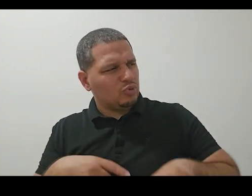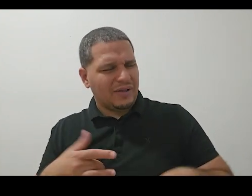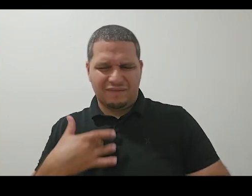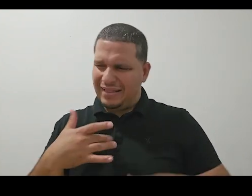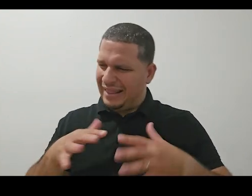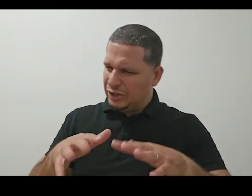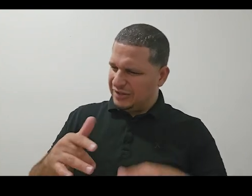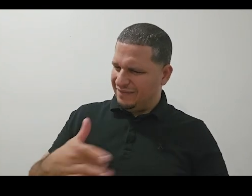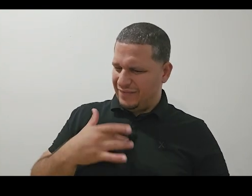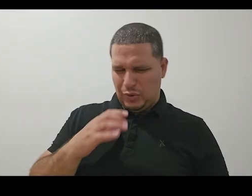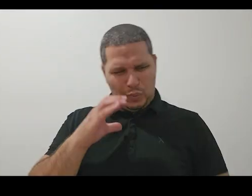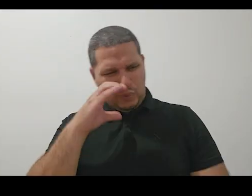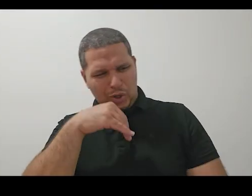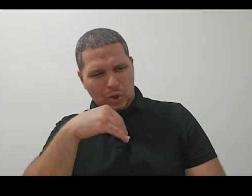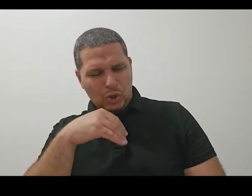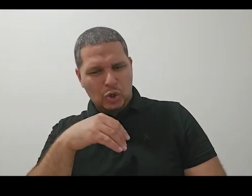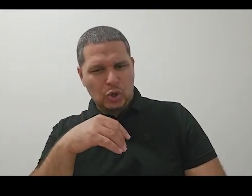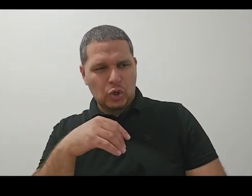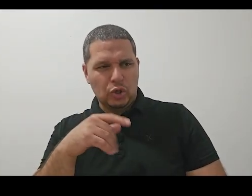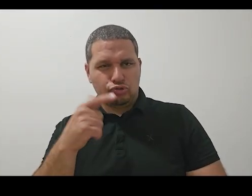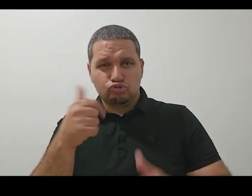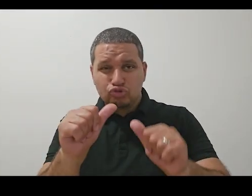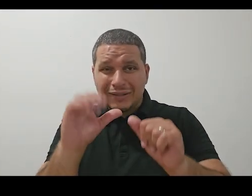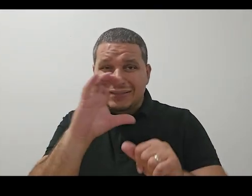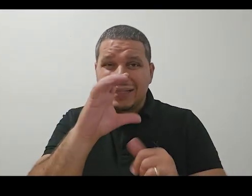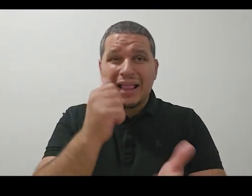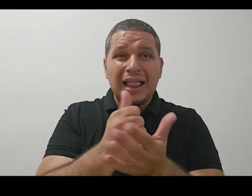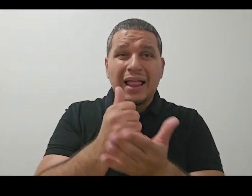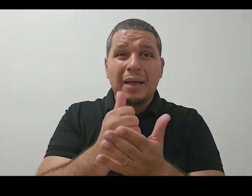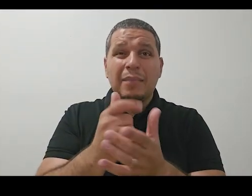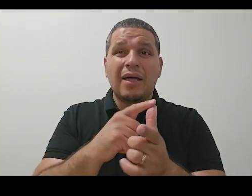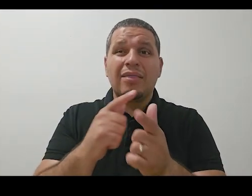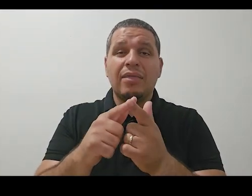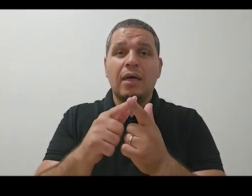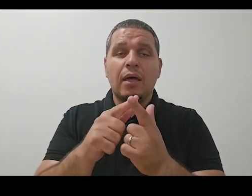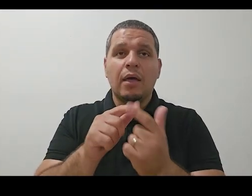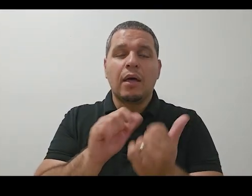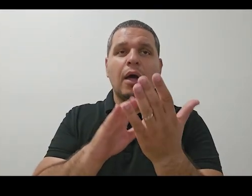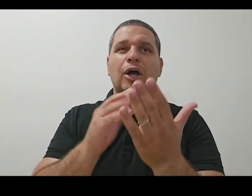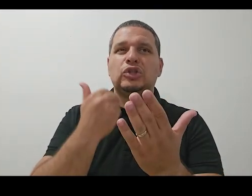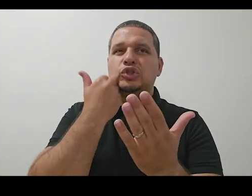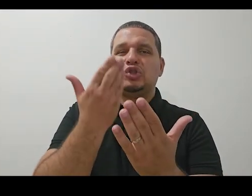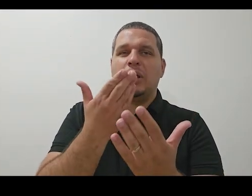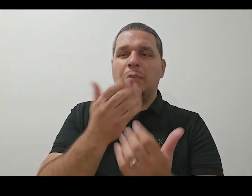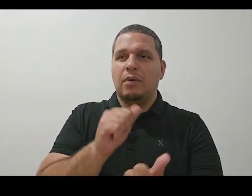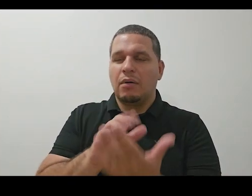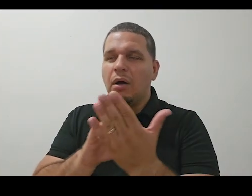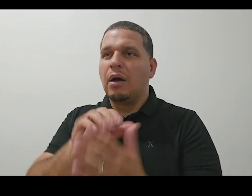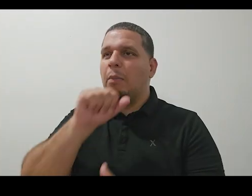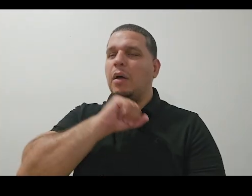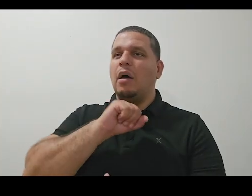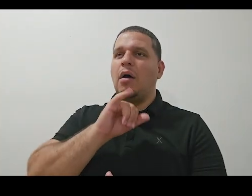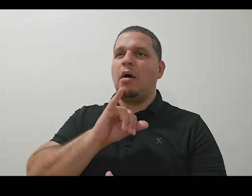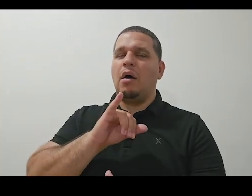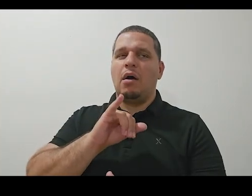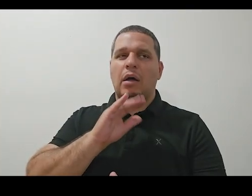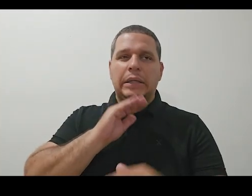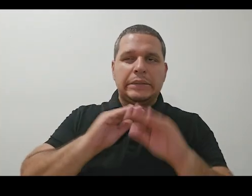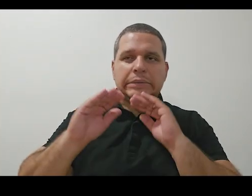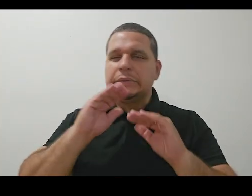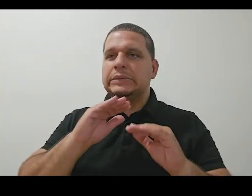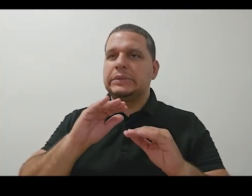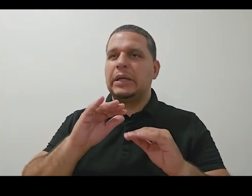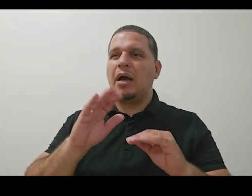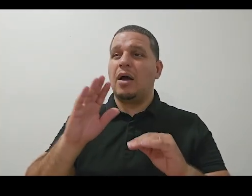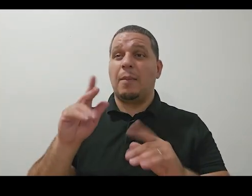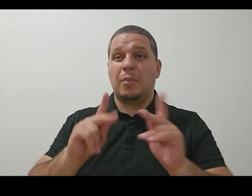depressed, I feel anxious, I feel weird. And then they try to seek help, and then they got met with a lot of shaming, a lot of, that's just the